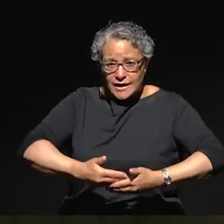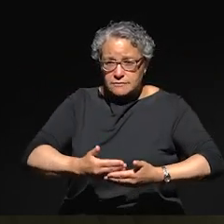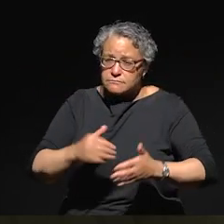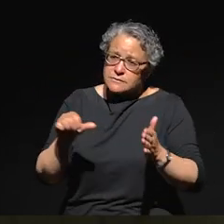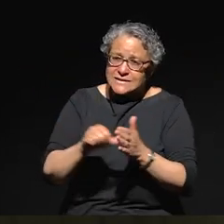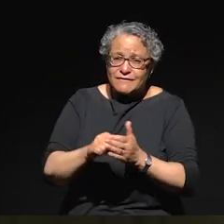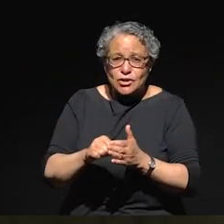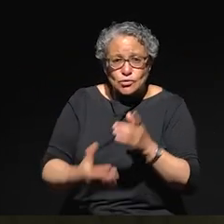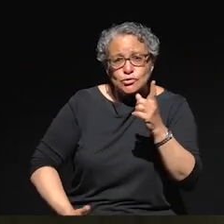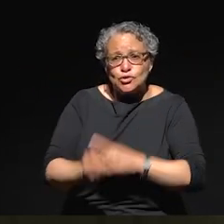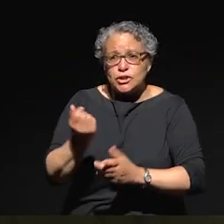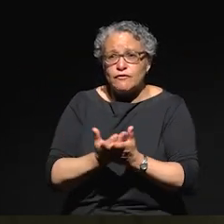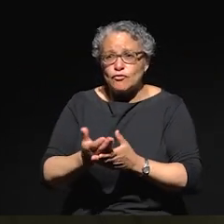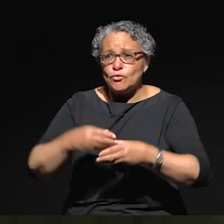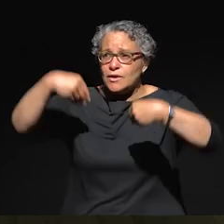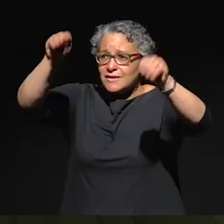tapestry.